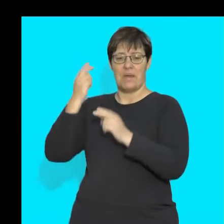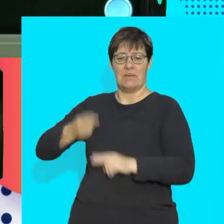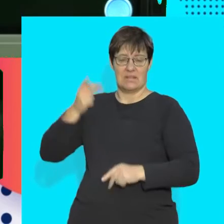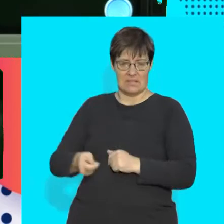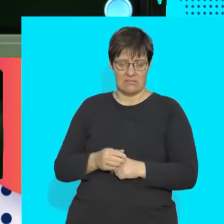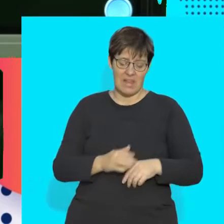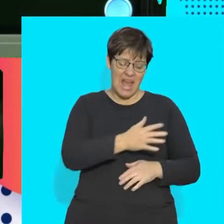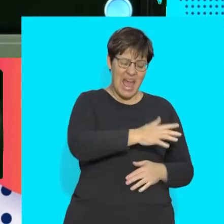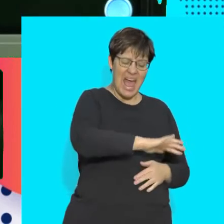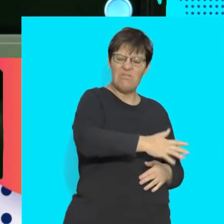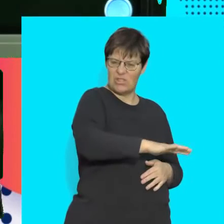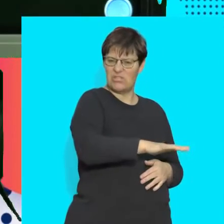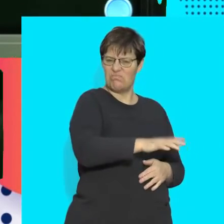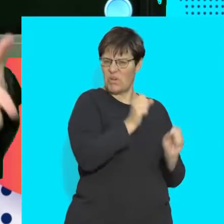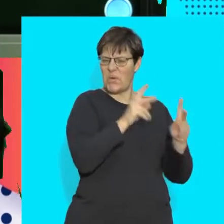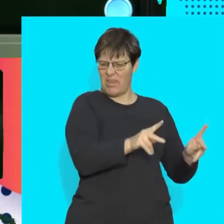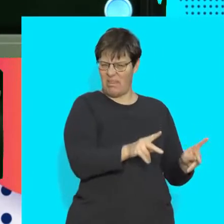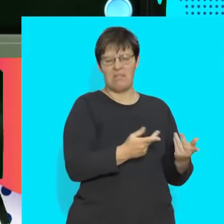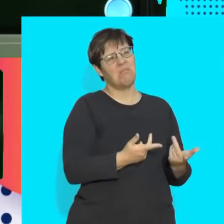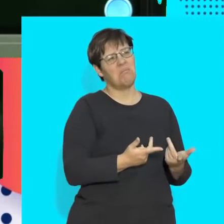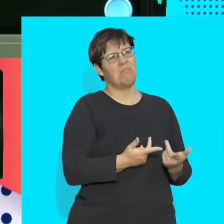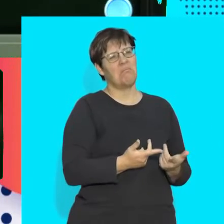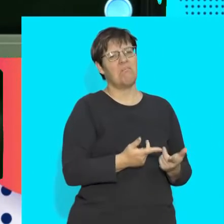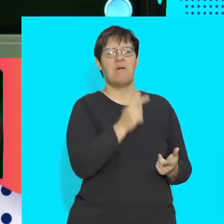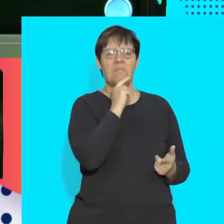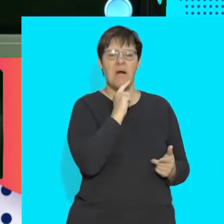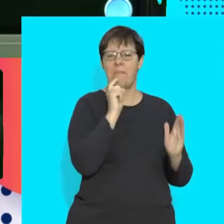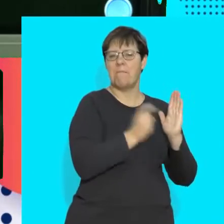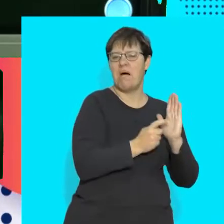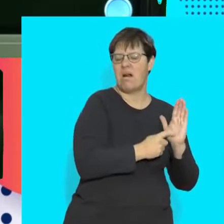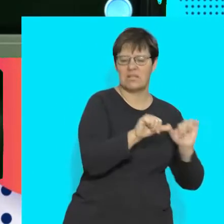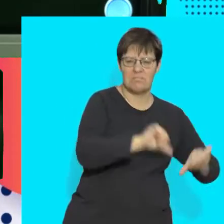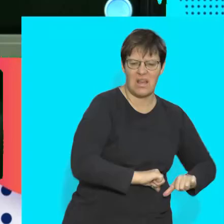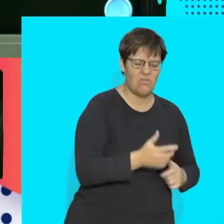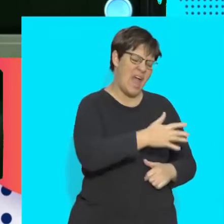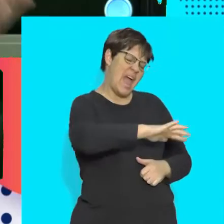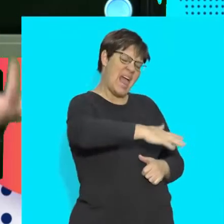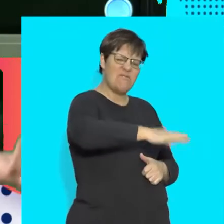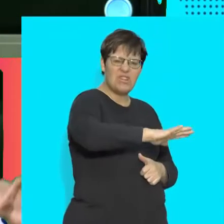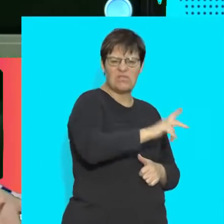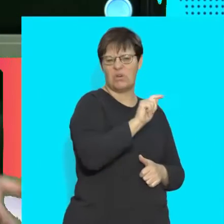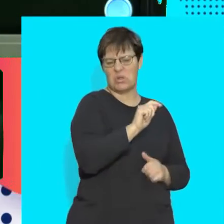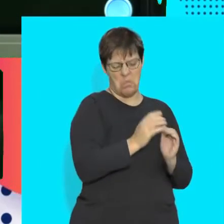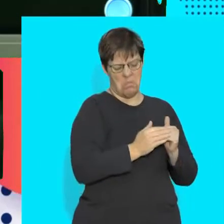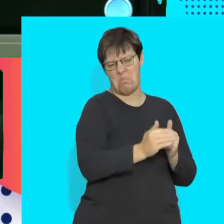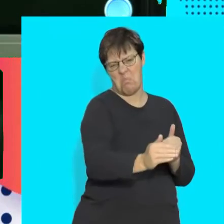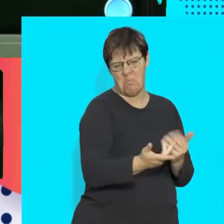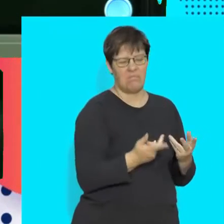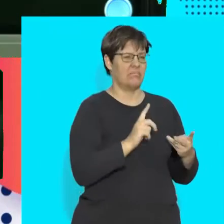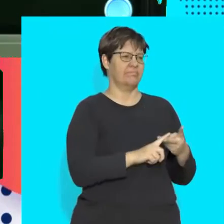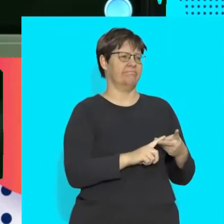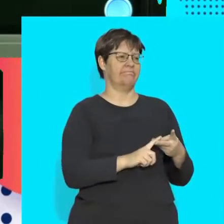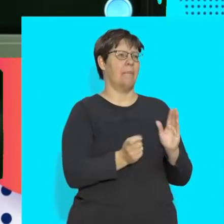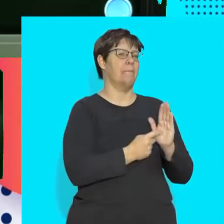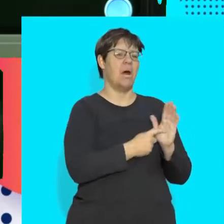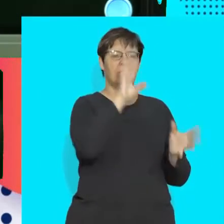instantaneous. Average is okay. Average we've heard about. You hear that when you get marks back. Your average for the term,